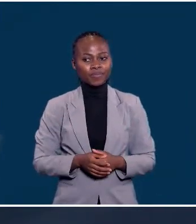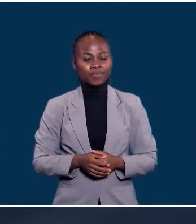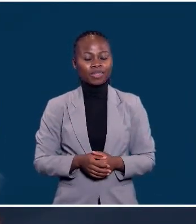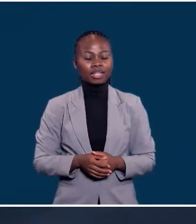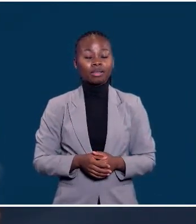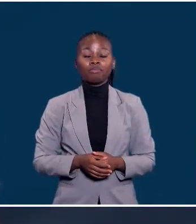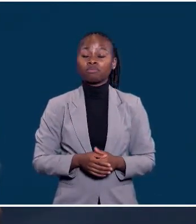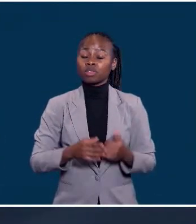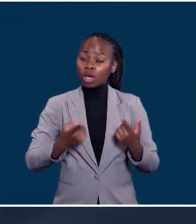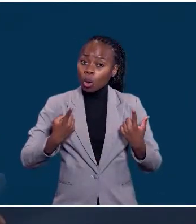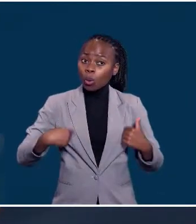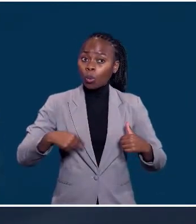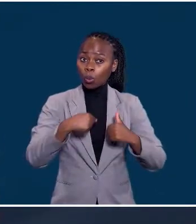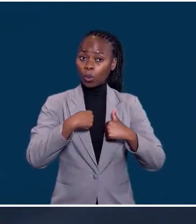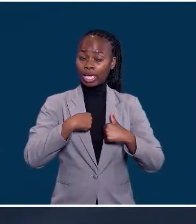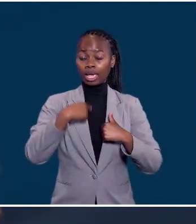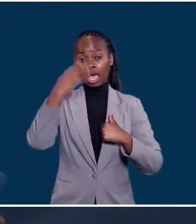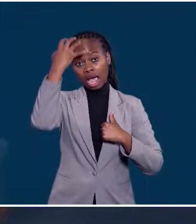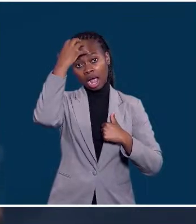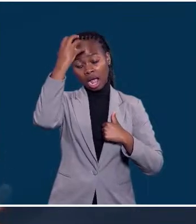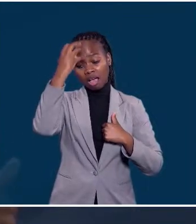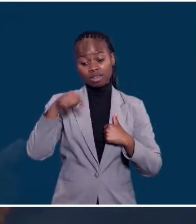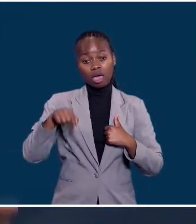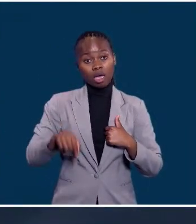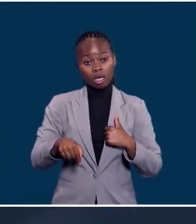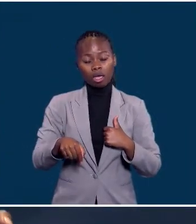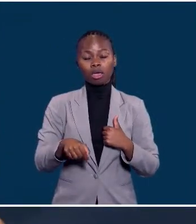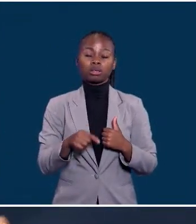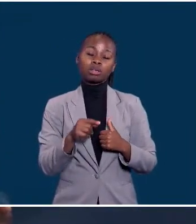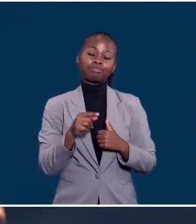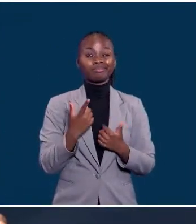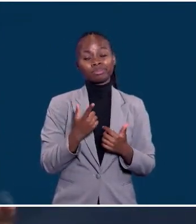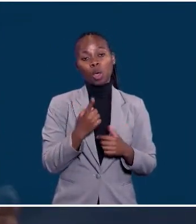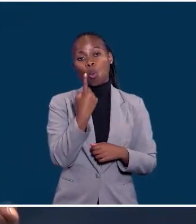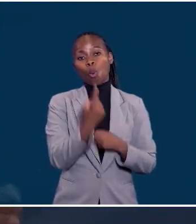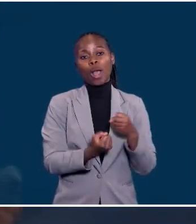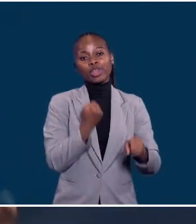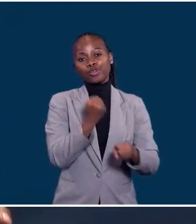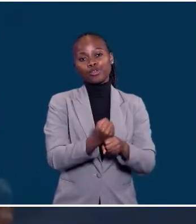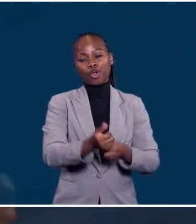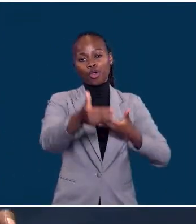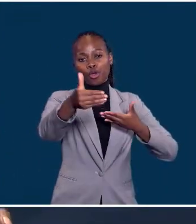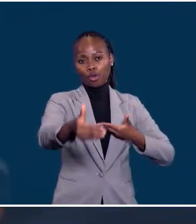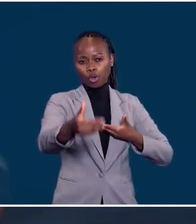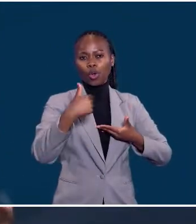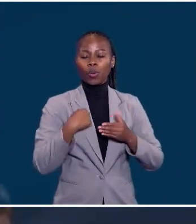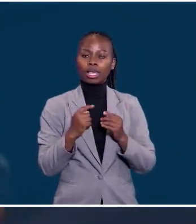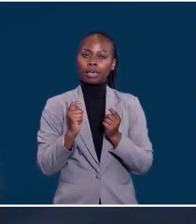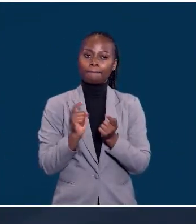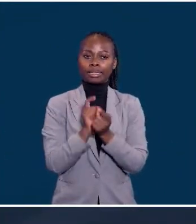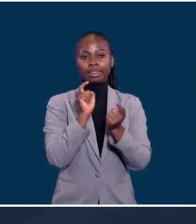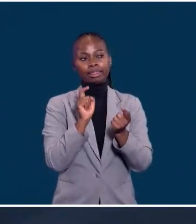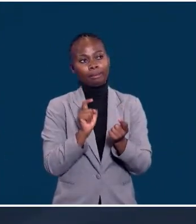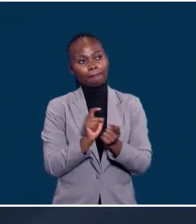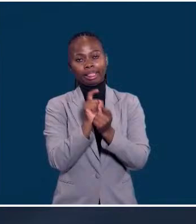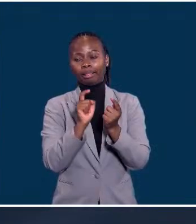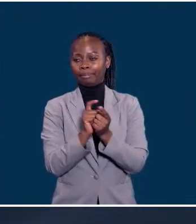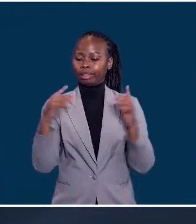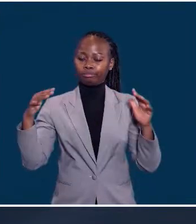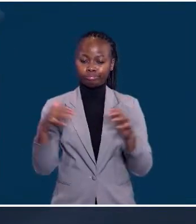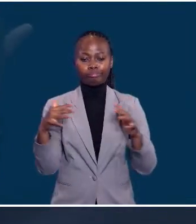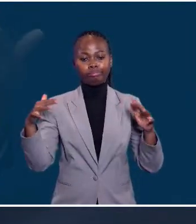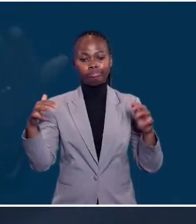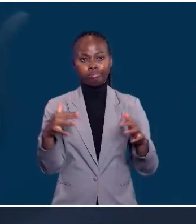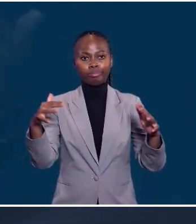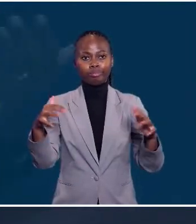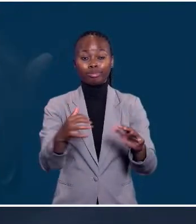as central bank governors, we meet 6 times a year under the auspices of the Bank for International Settlement, and that's